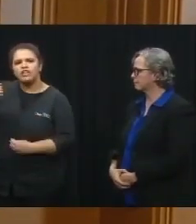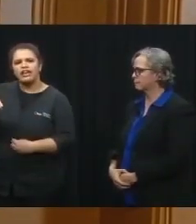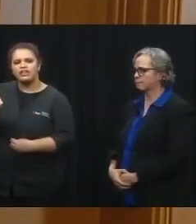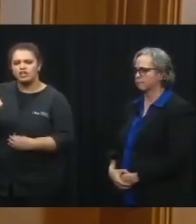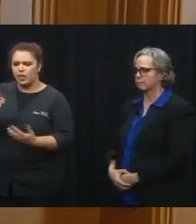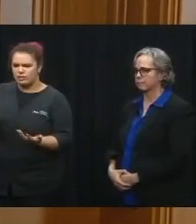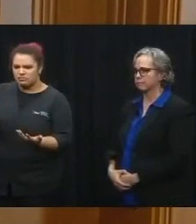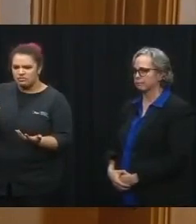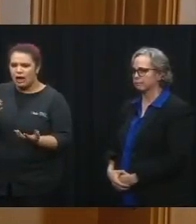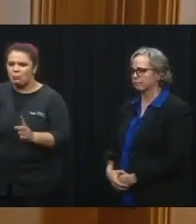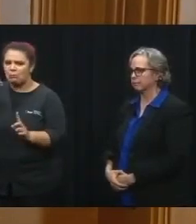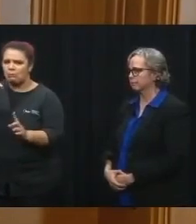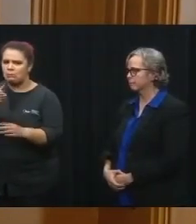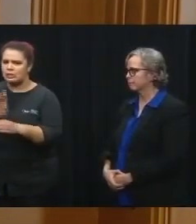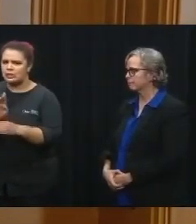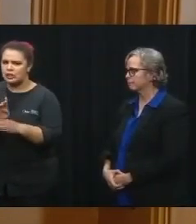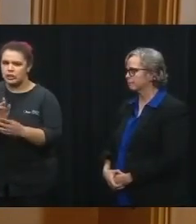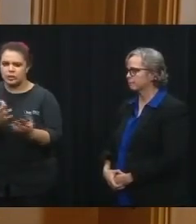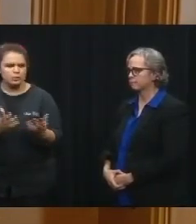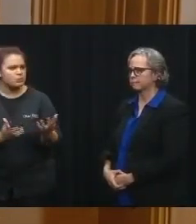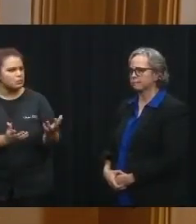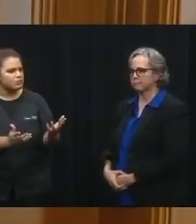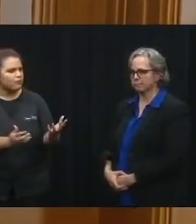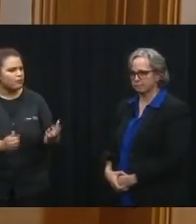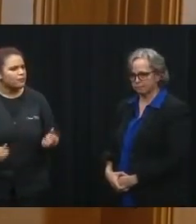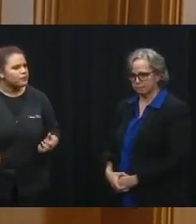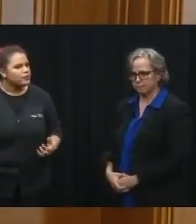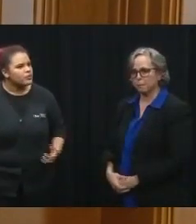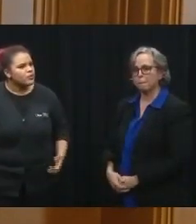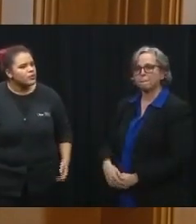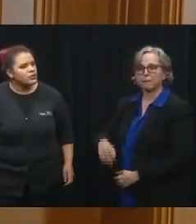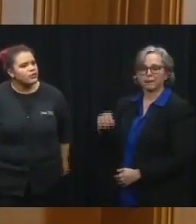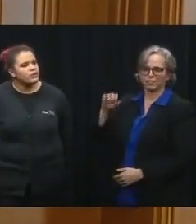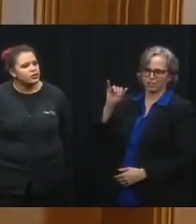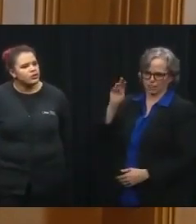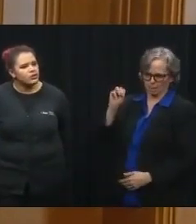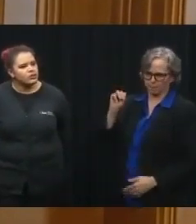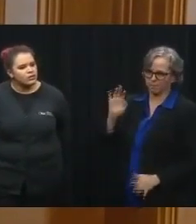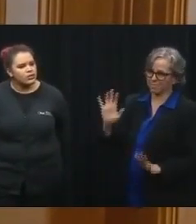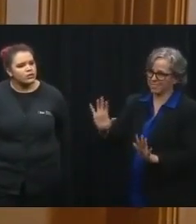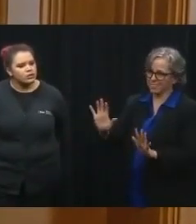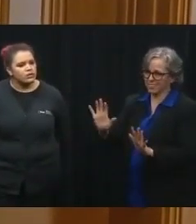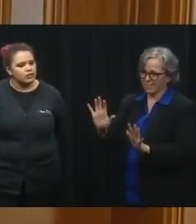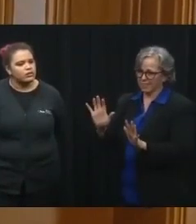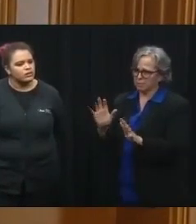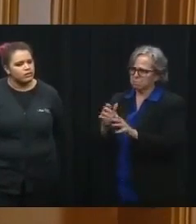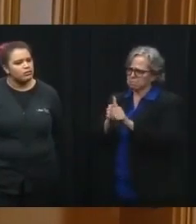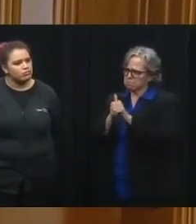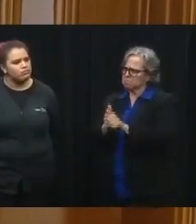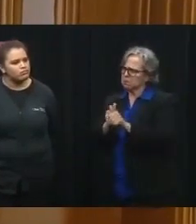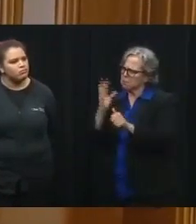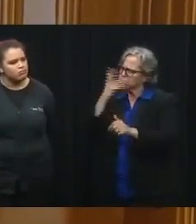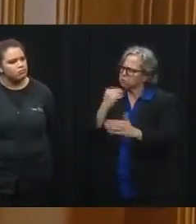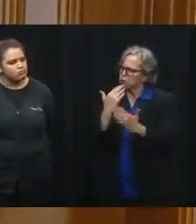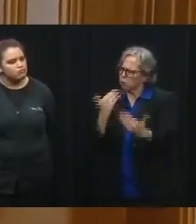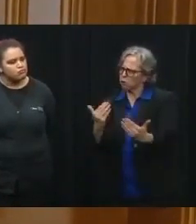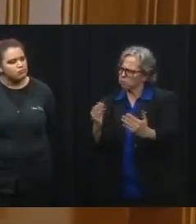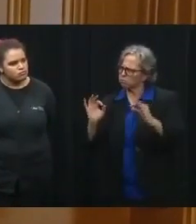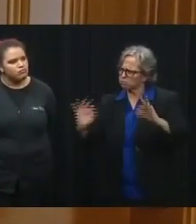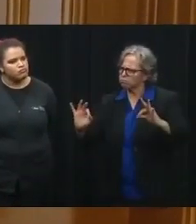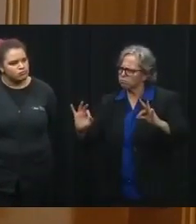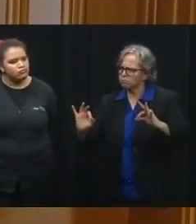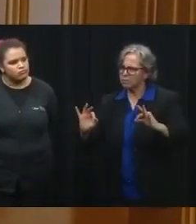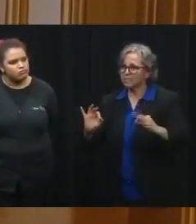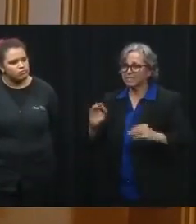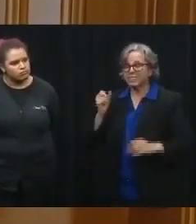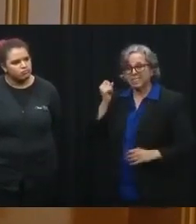here. Well, Jim, I think the compliance rate is pretty good. Again, it's only been in effect for a short